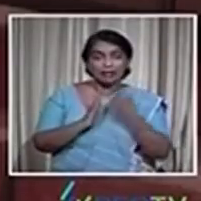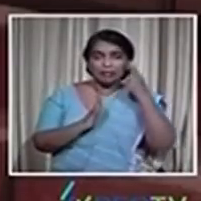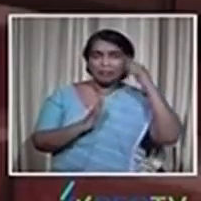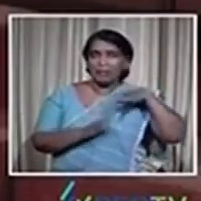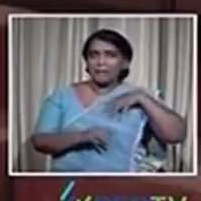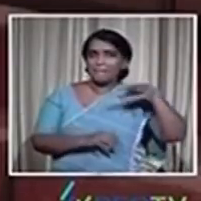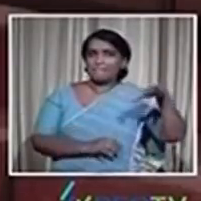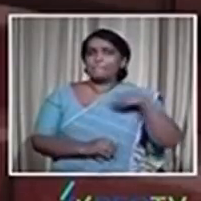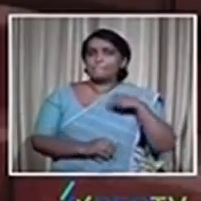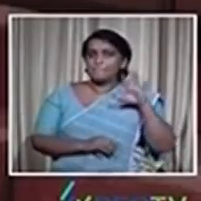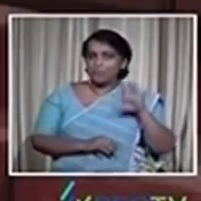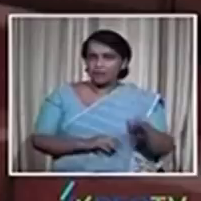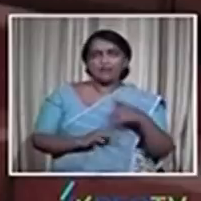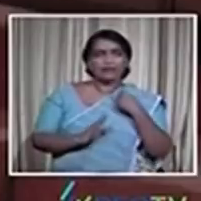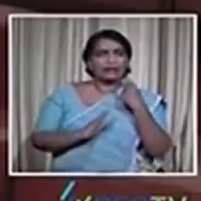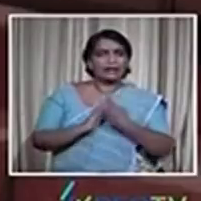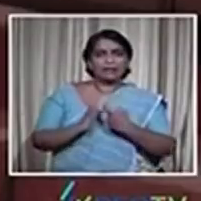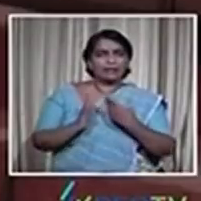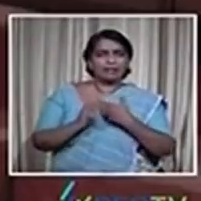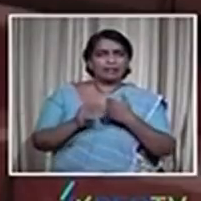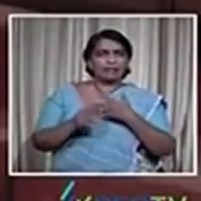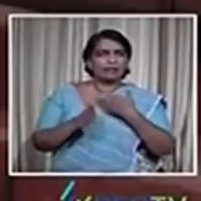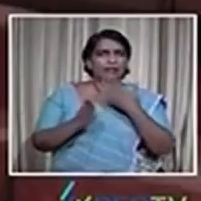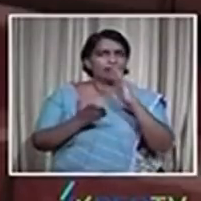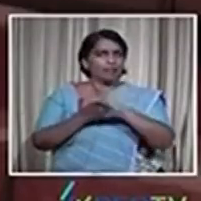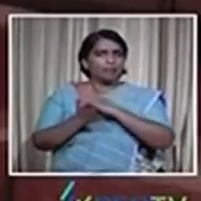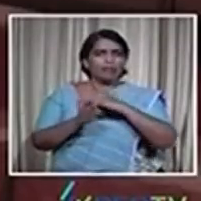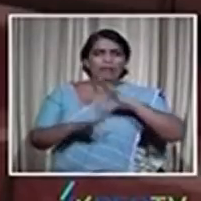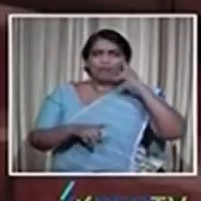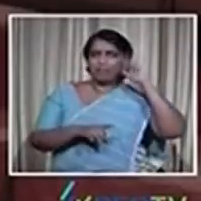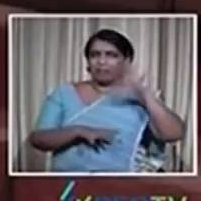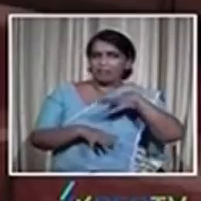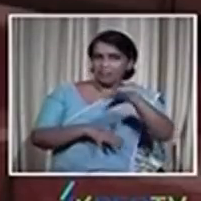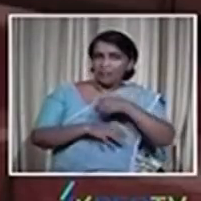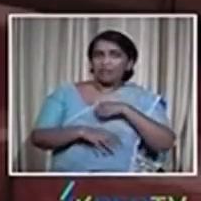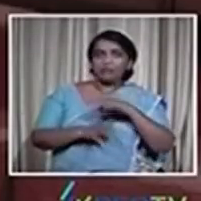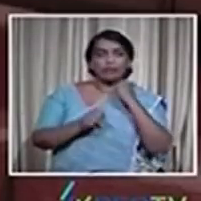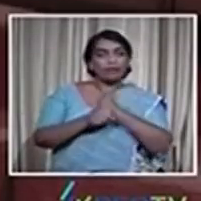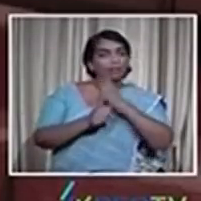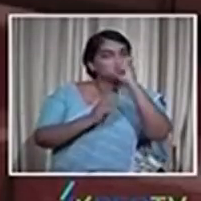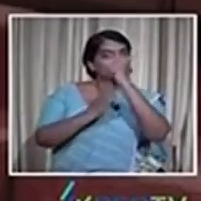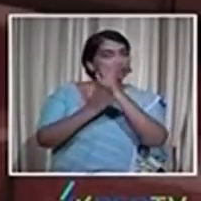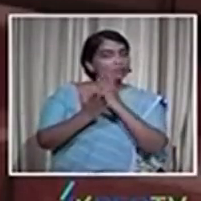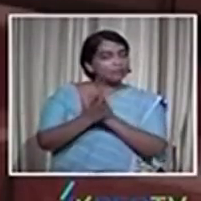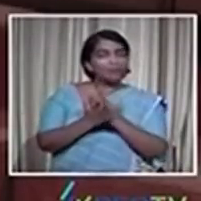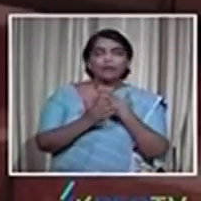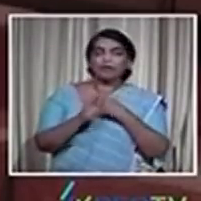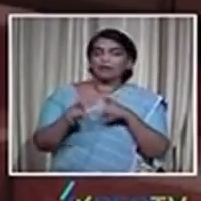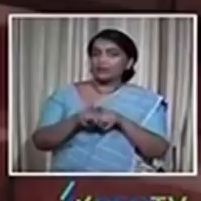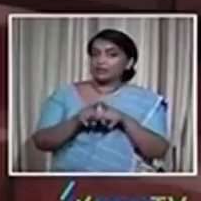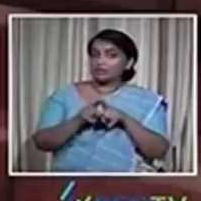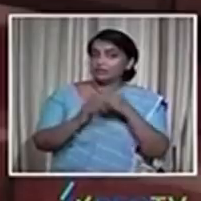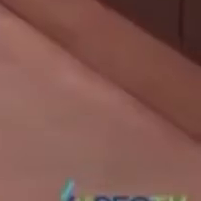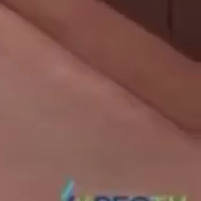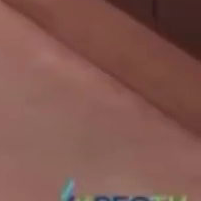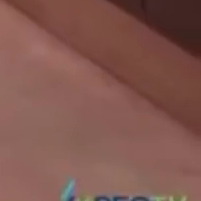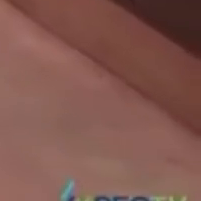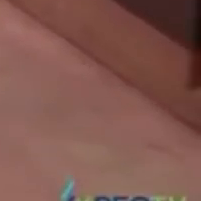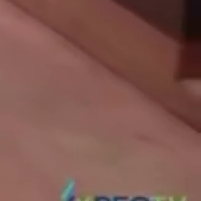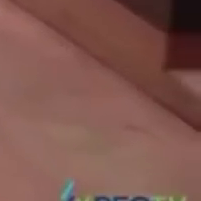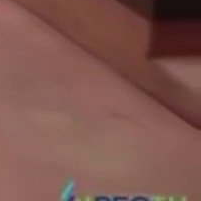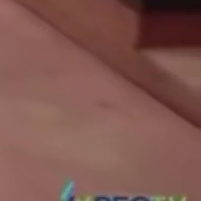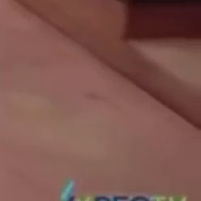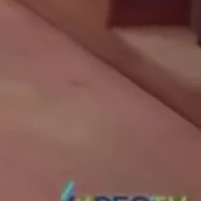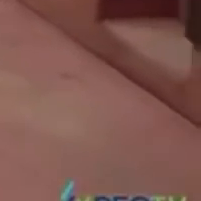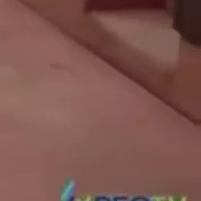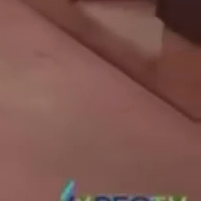after opposition parties didn't back MP M.A. Sumandiran's call for a vote on the emergency laws yesterday. President Gotabaya Rajapaksa